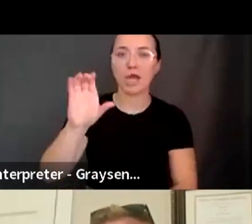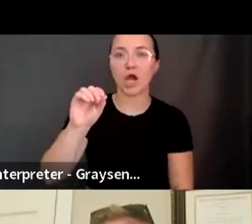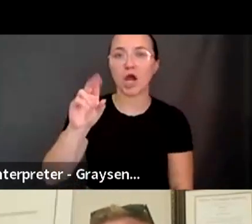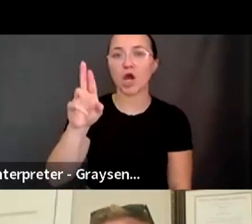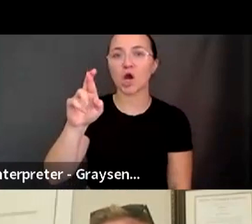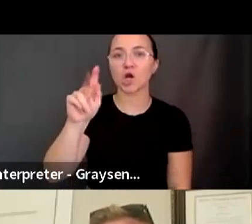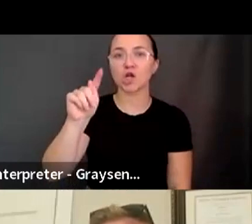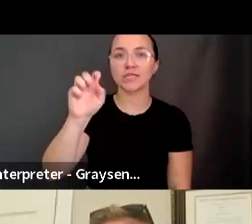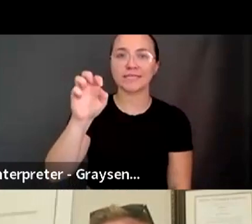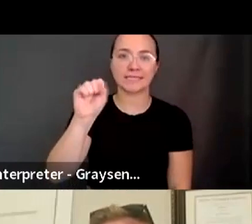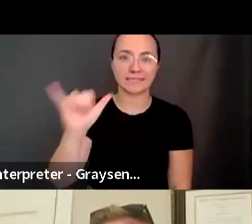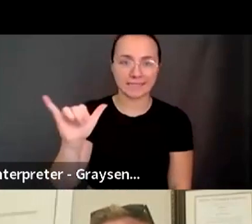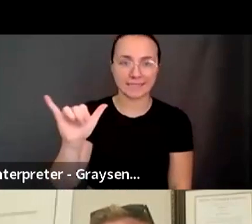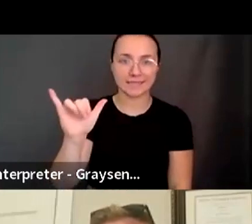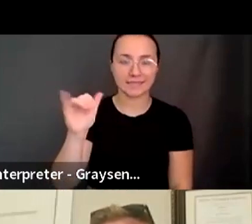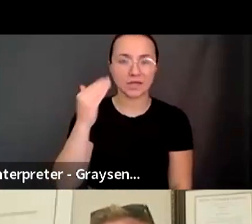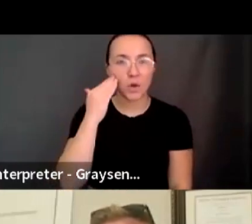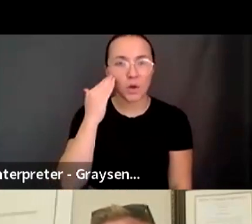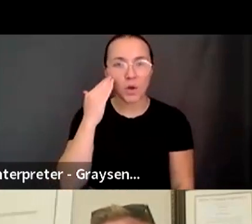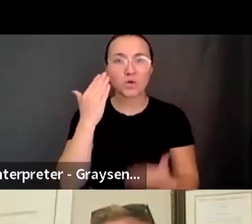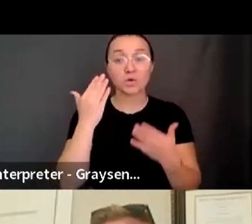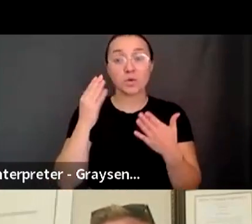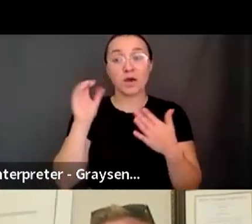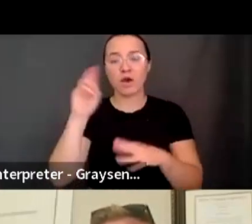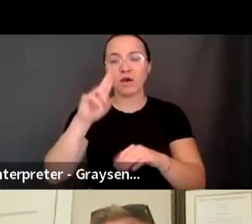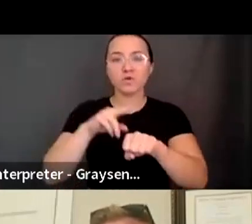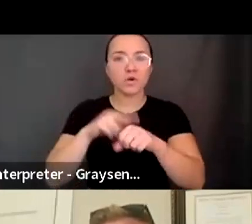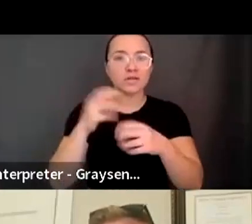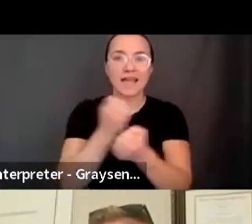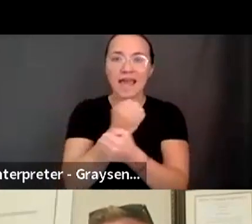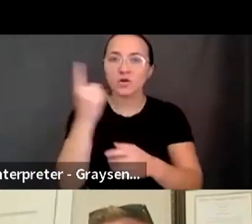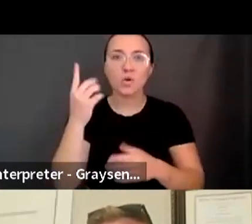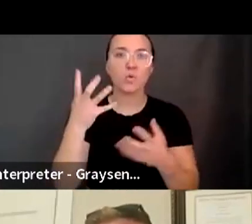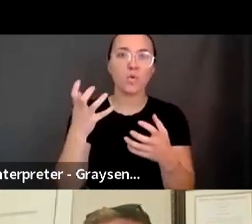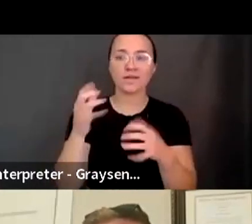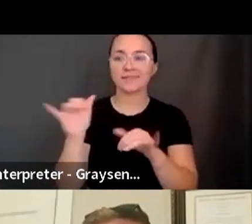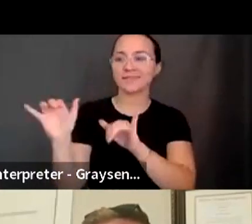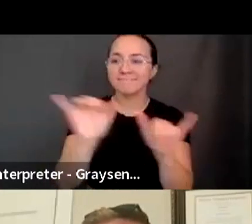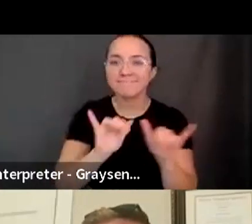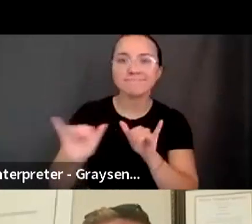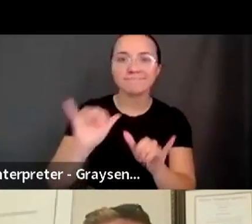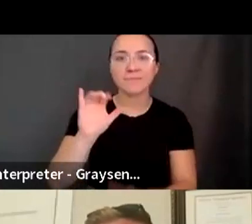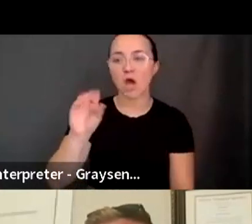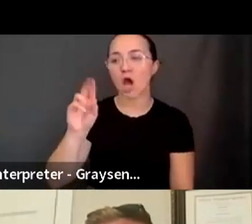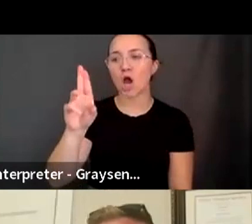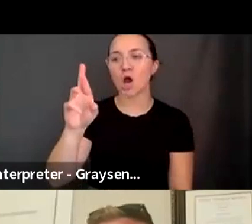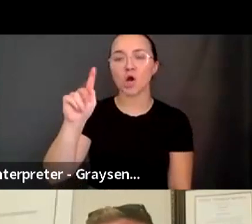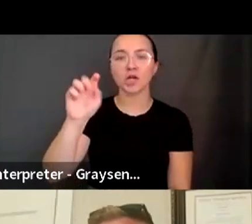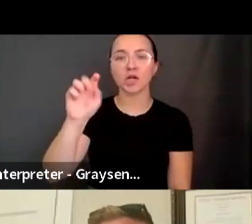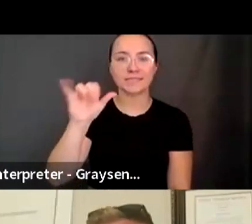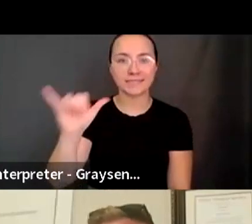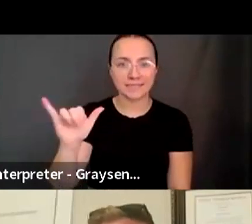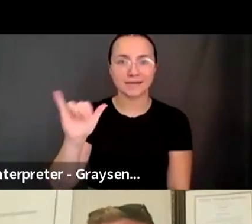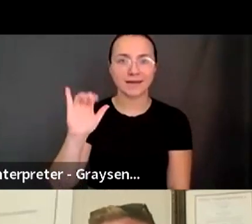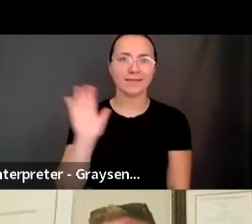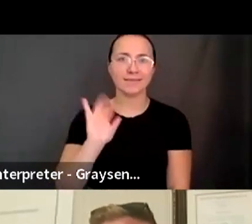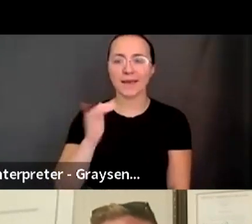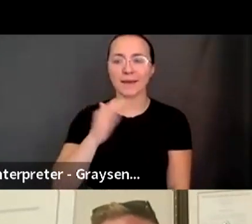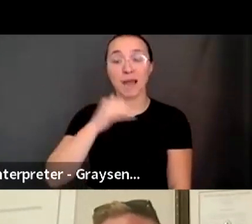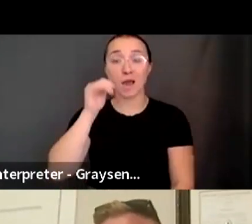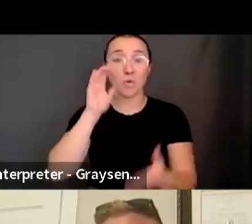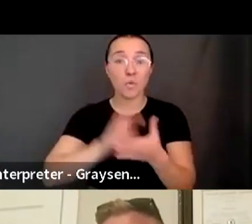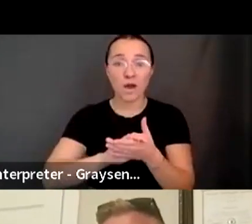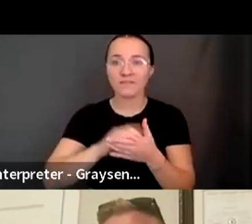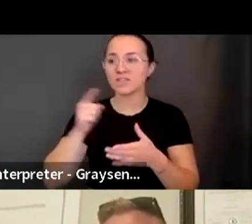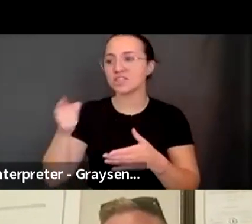common courtesy that you would give everyone else. So look, my wife is one of these people. She opens doors for everybody. I mean, just like, I don't care if you're going that way